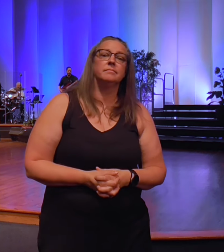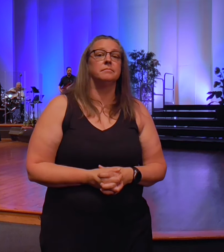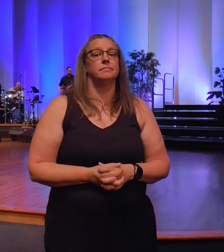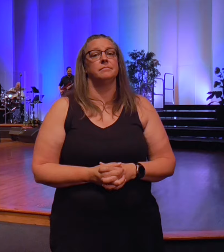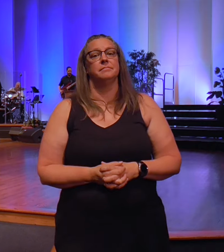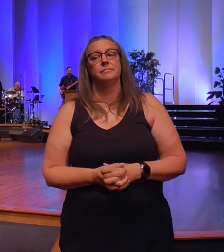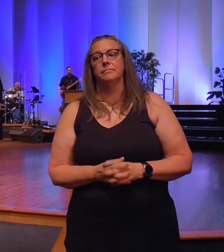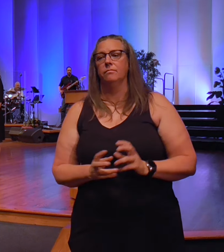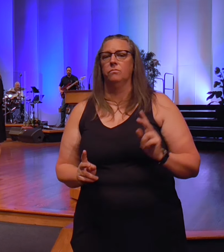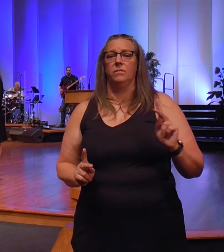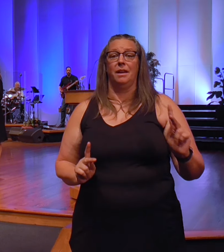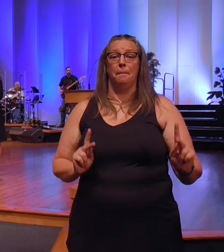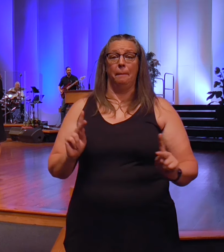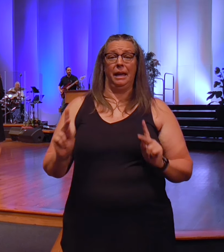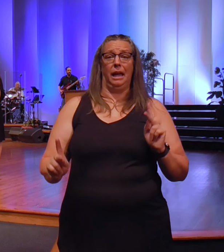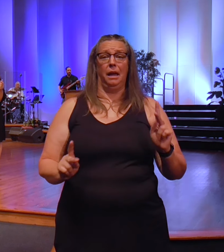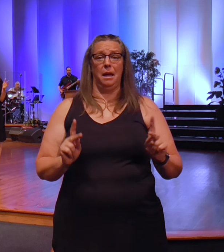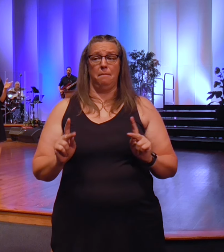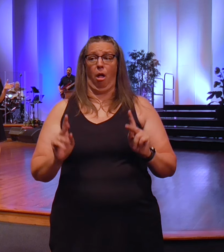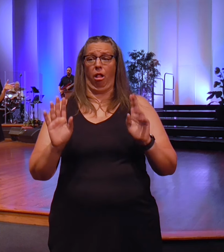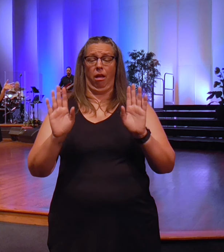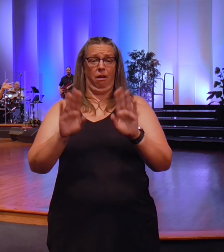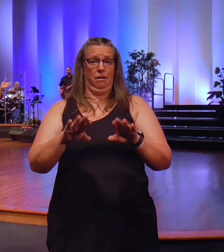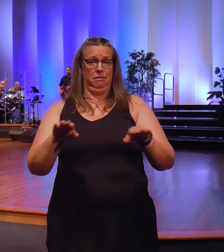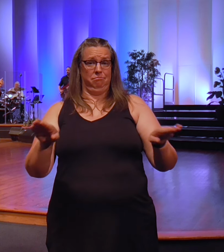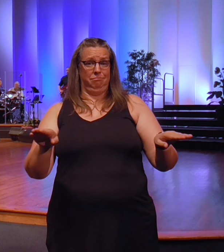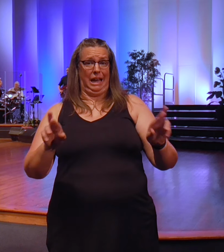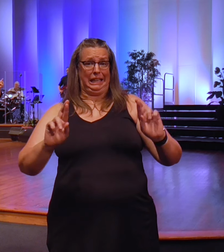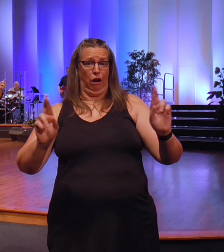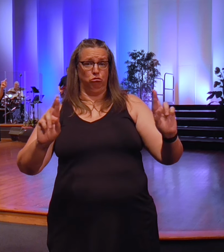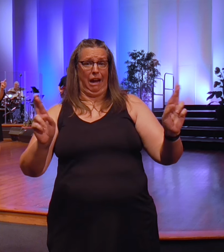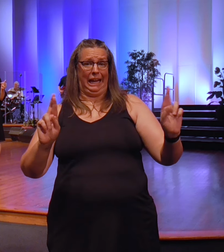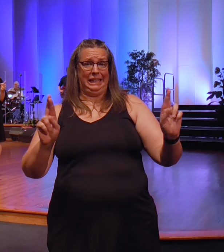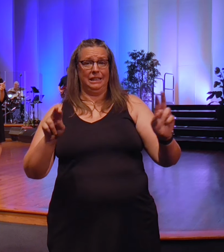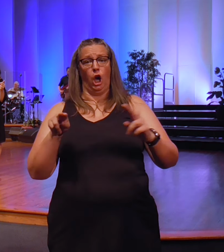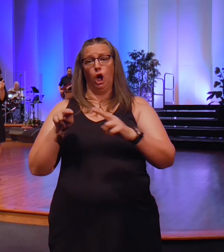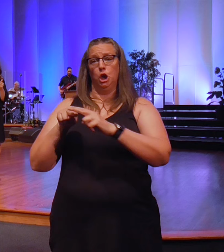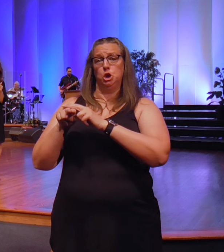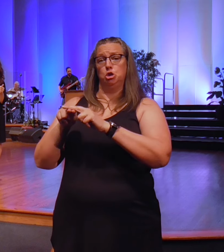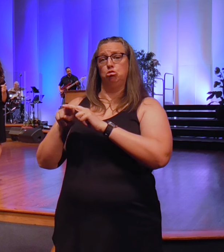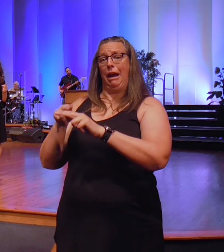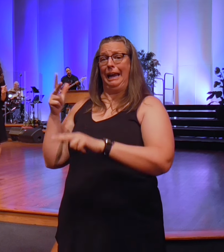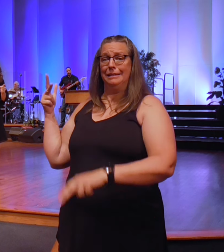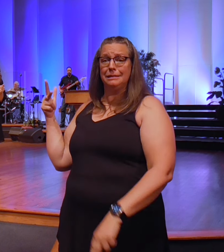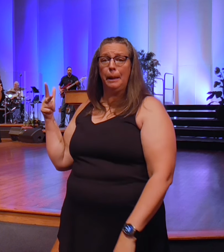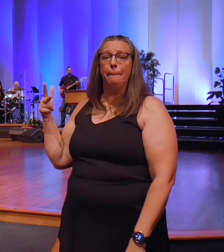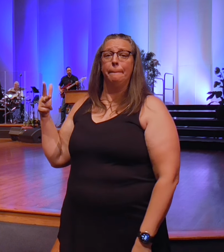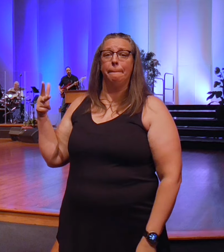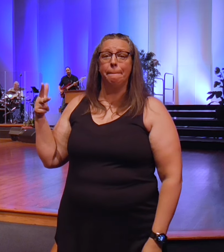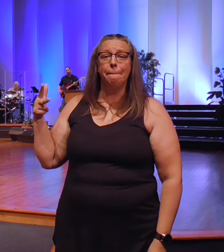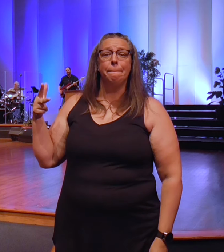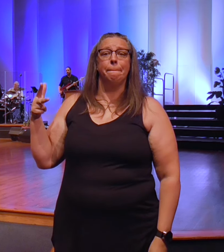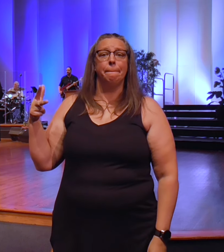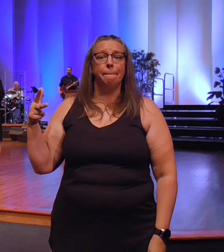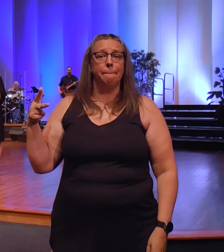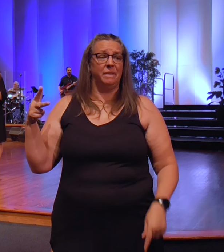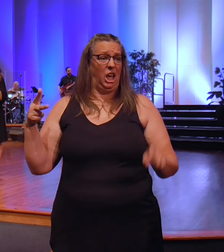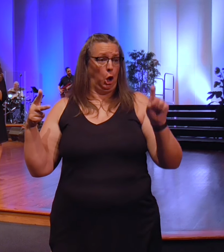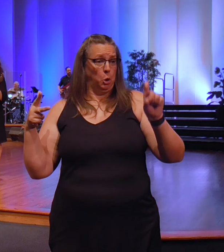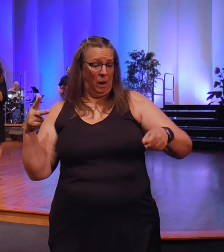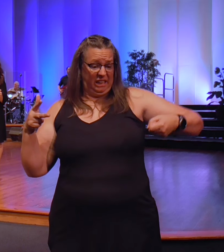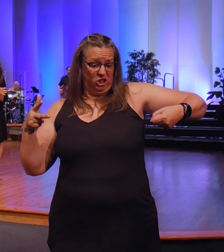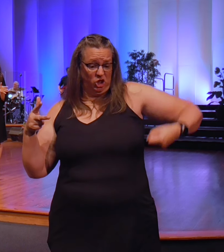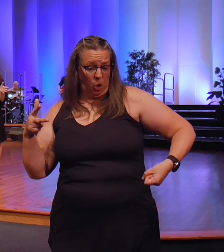People get ready, there's a train coming. Don't need no